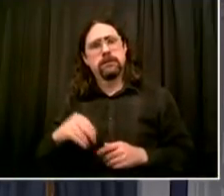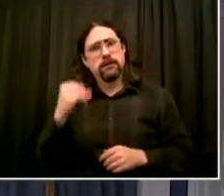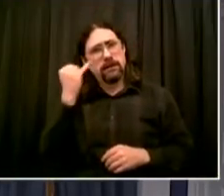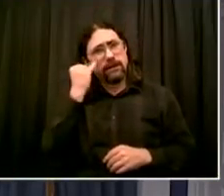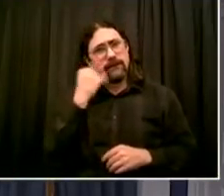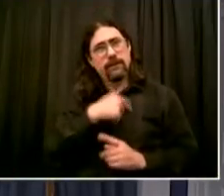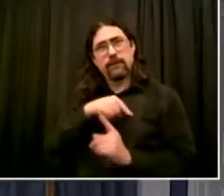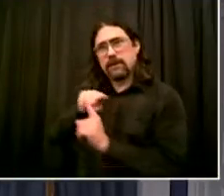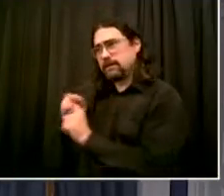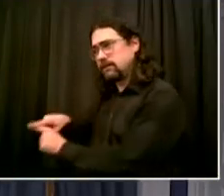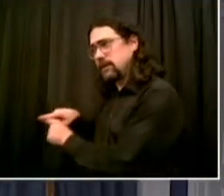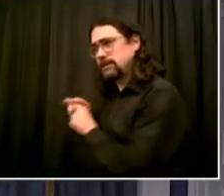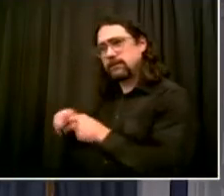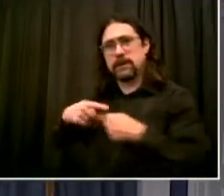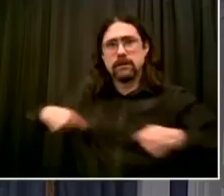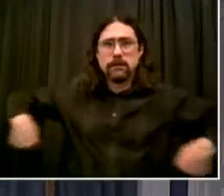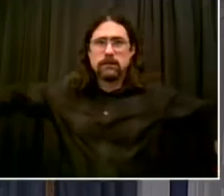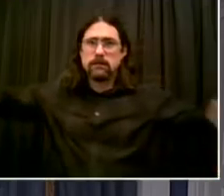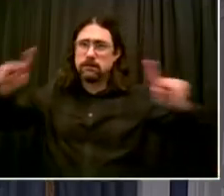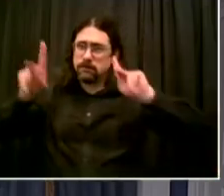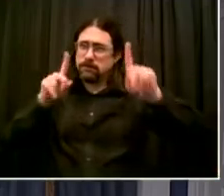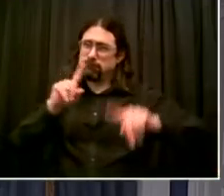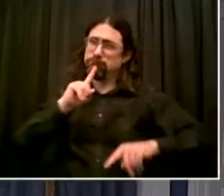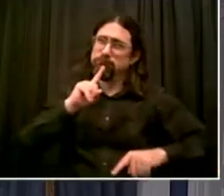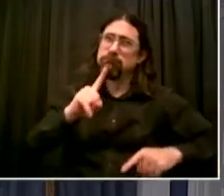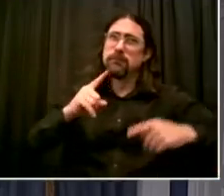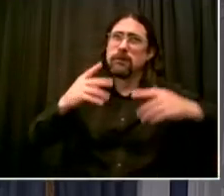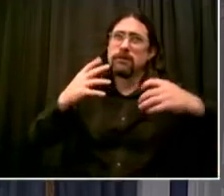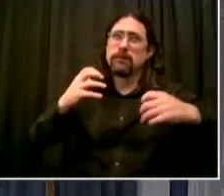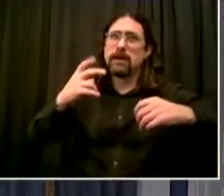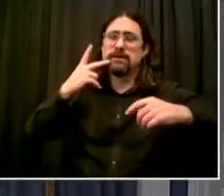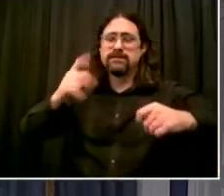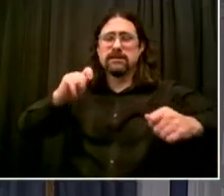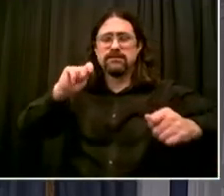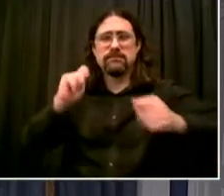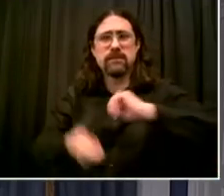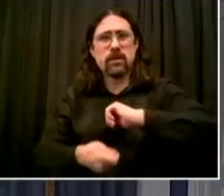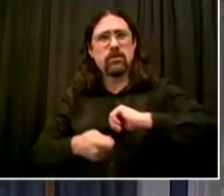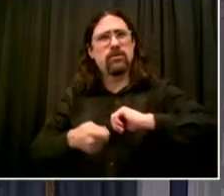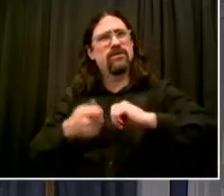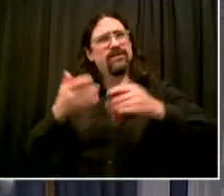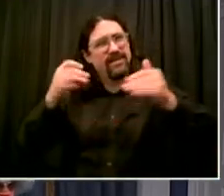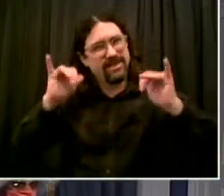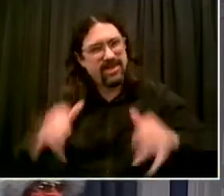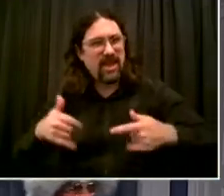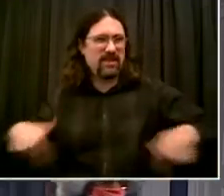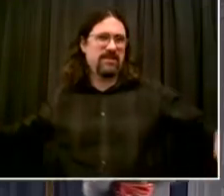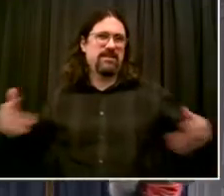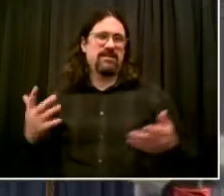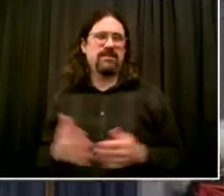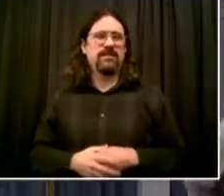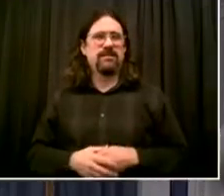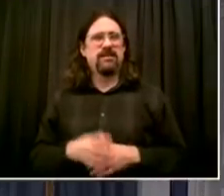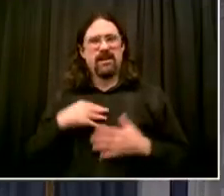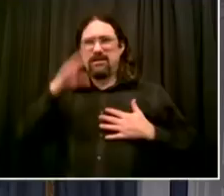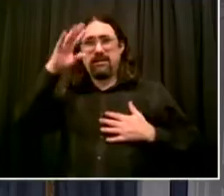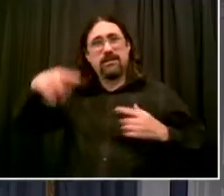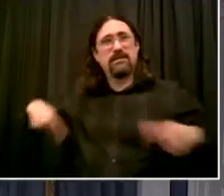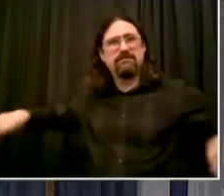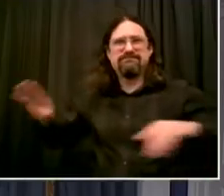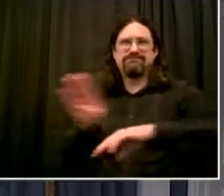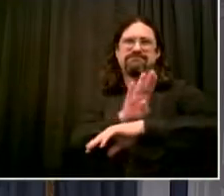God bless you all. Thank you. Thank you. Thank you. Take care. Appreciate it. Take care. Yes, indeed.